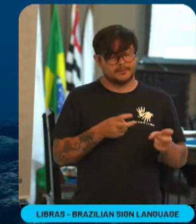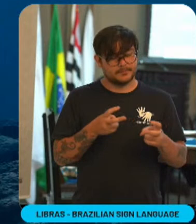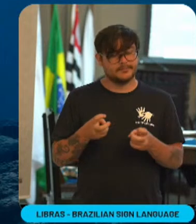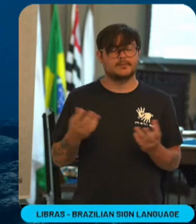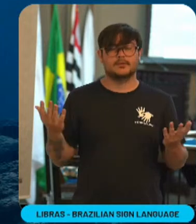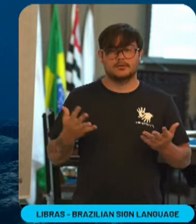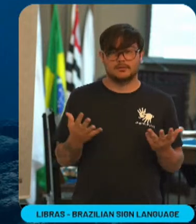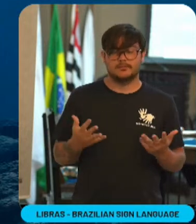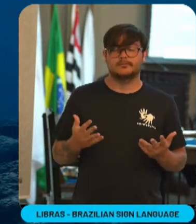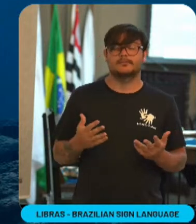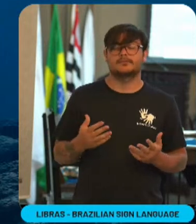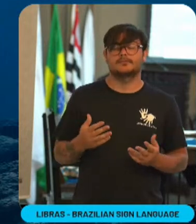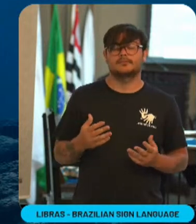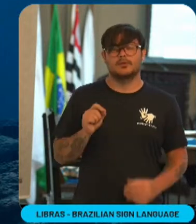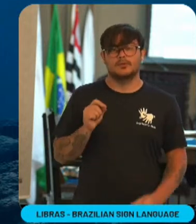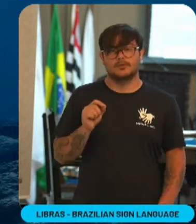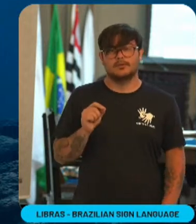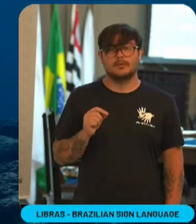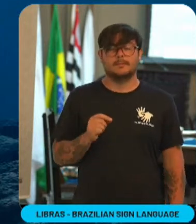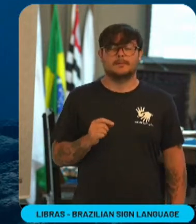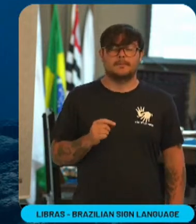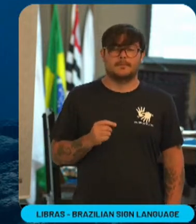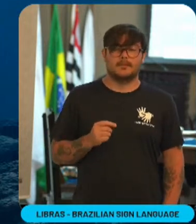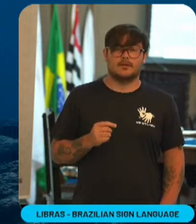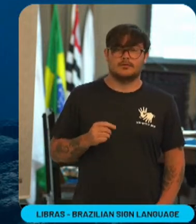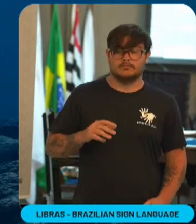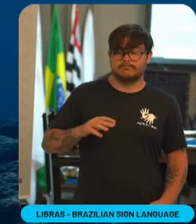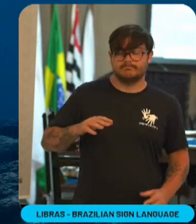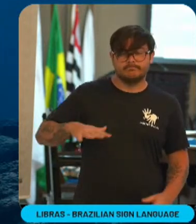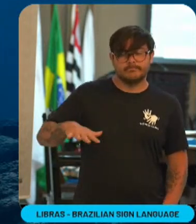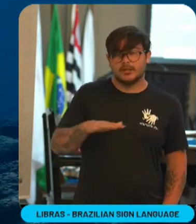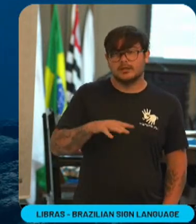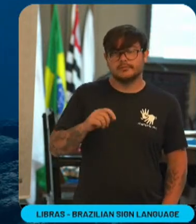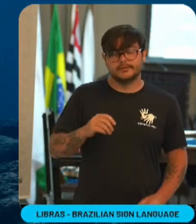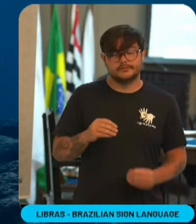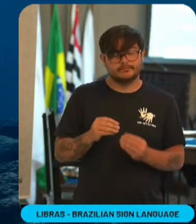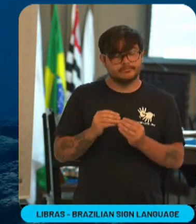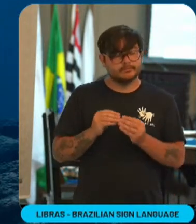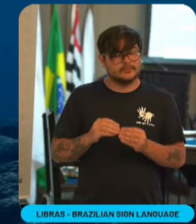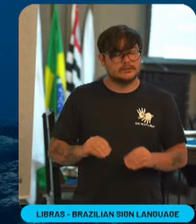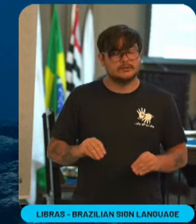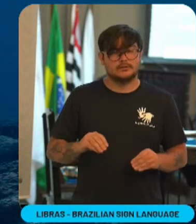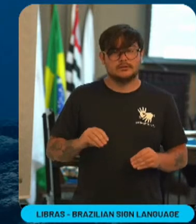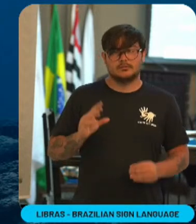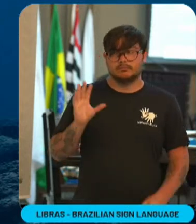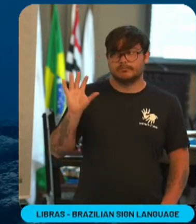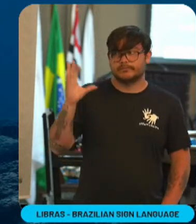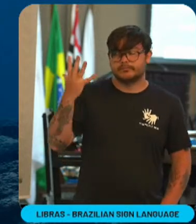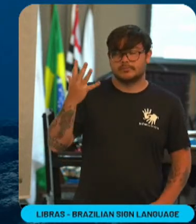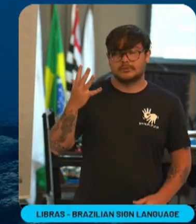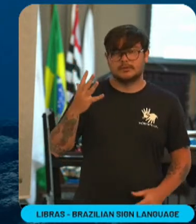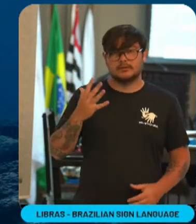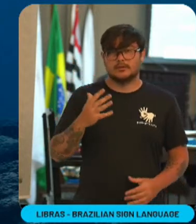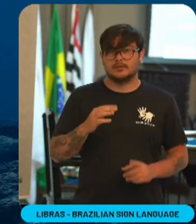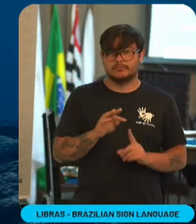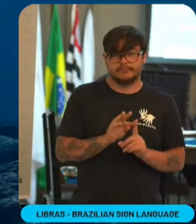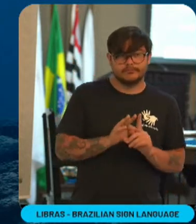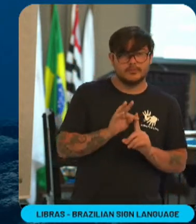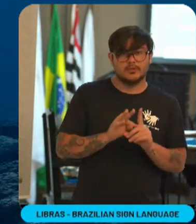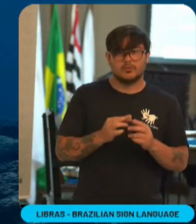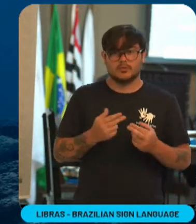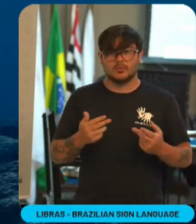doubt, we notice that we are in a scenario of climate crisis.